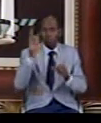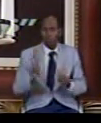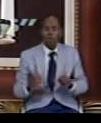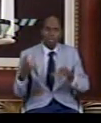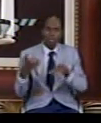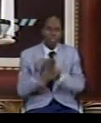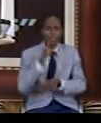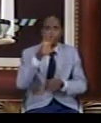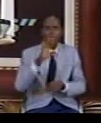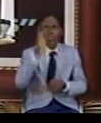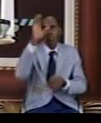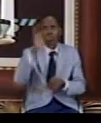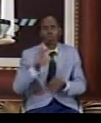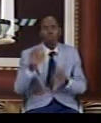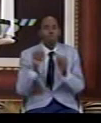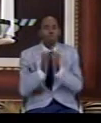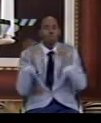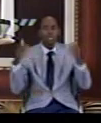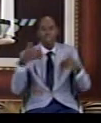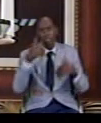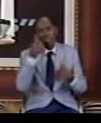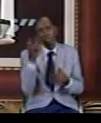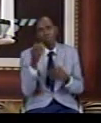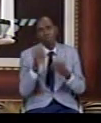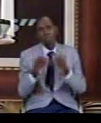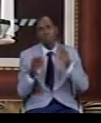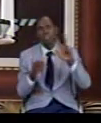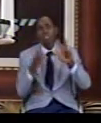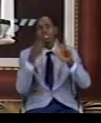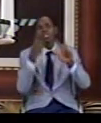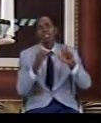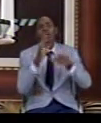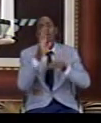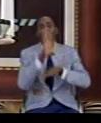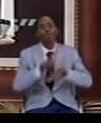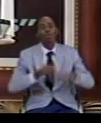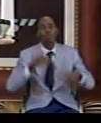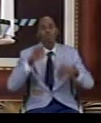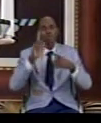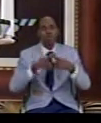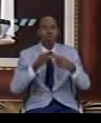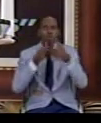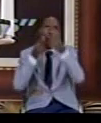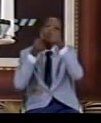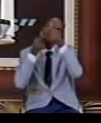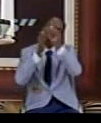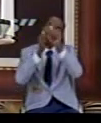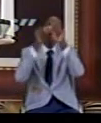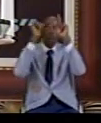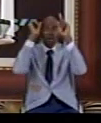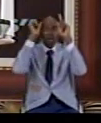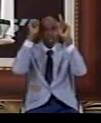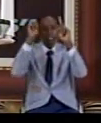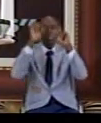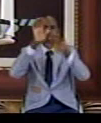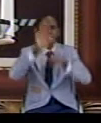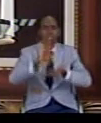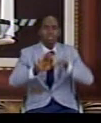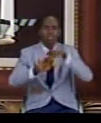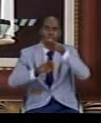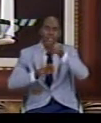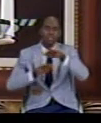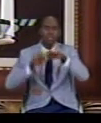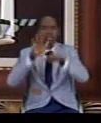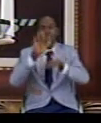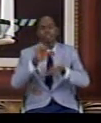shamelessly. Number three, the call to follow his steps. The call to follow his steps.